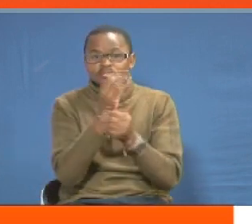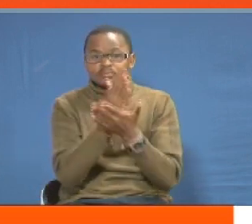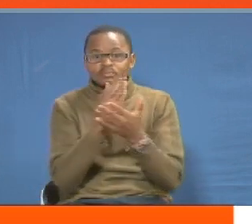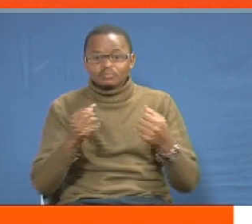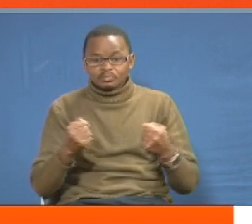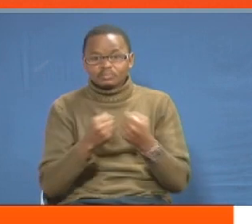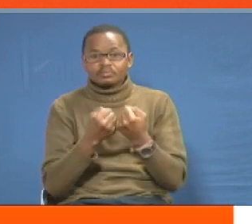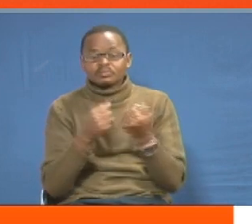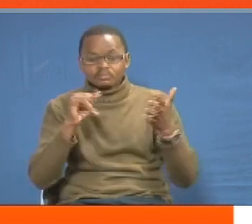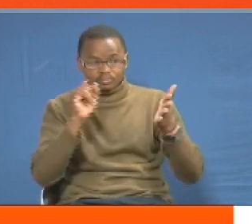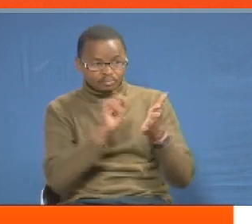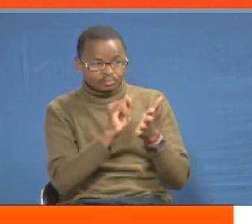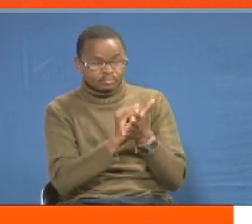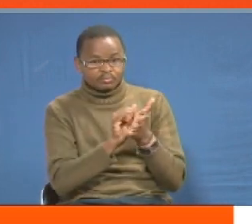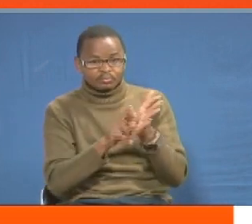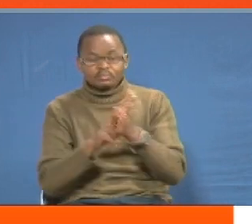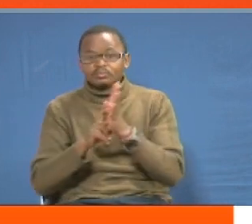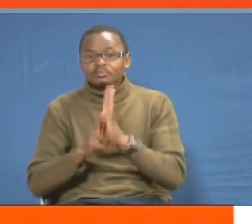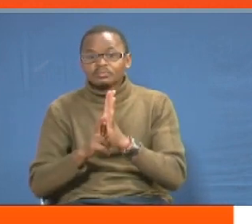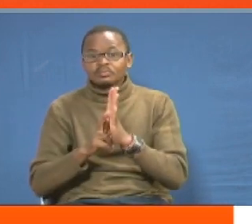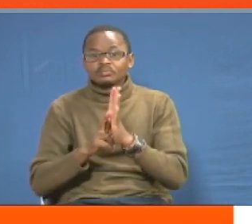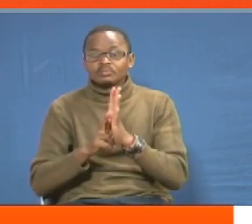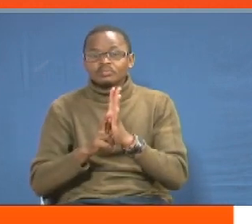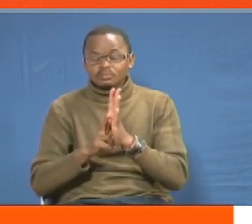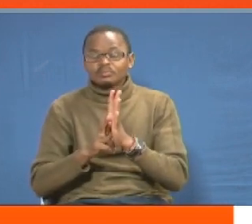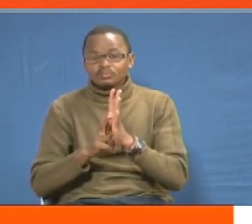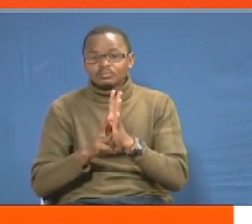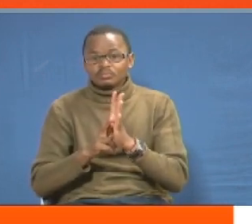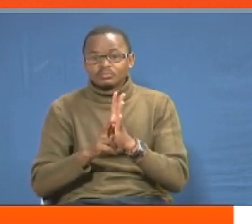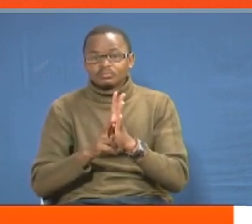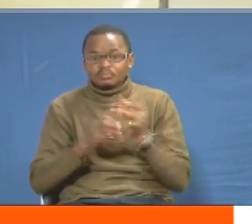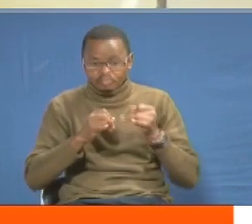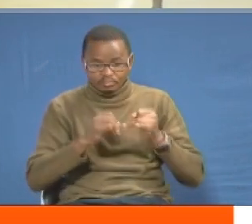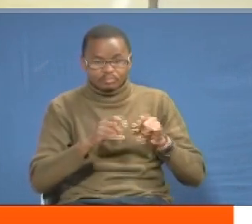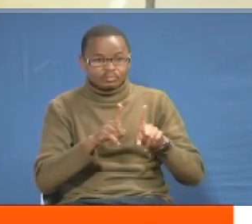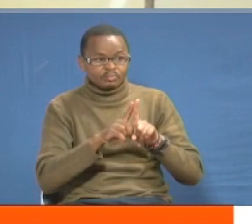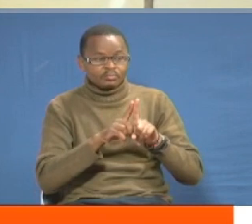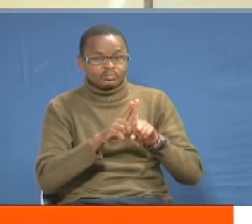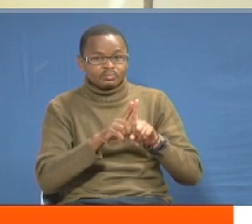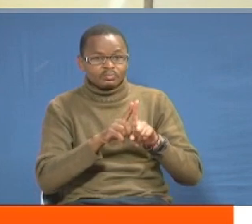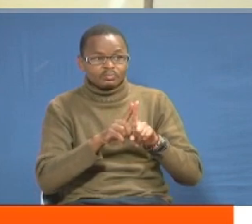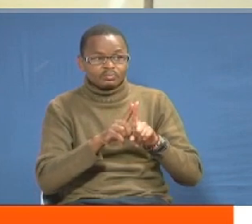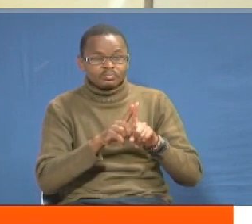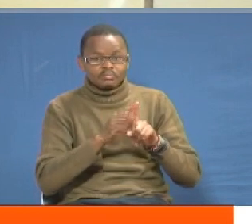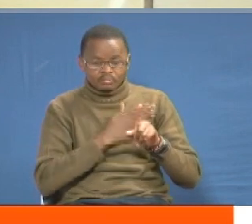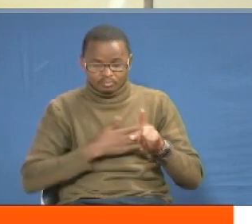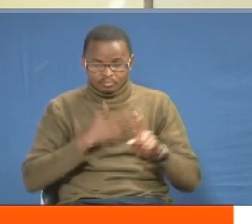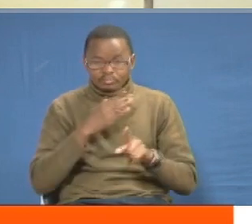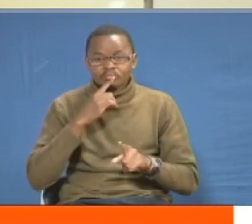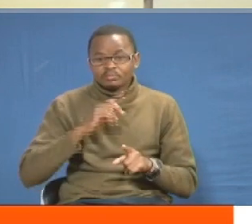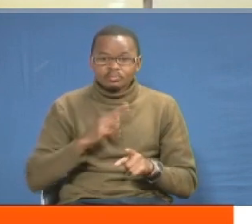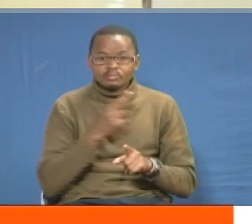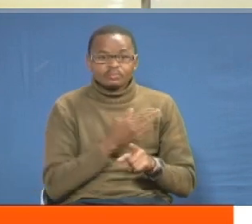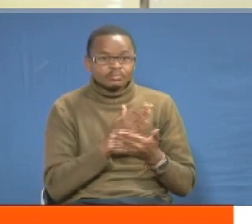ensure that it happens. That requires concerted efforts. Susan, kindly tell